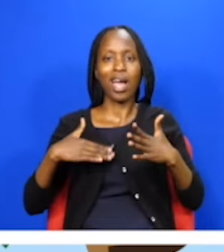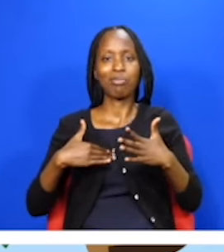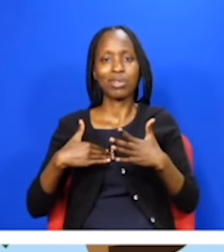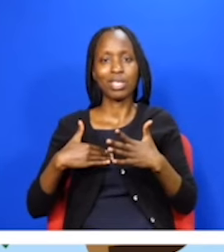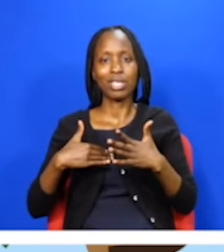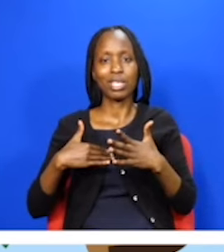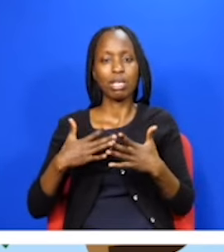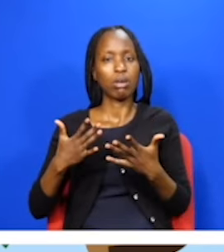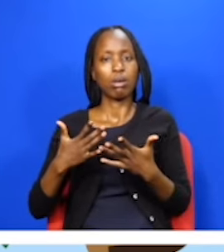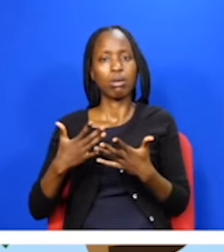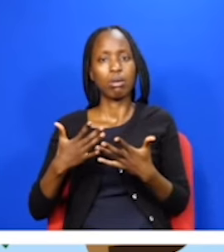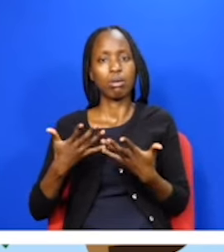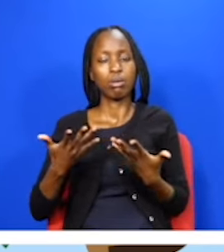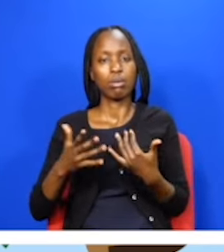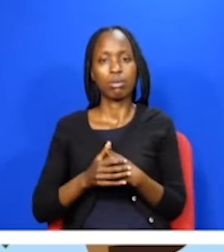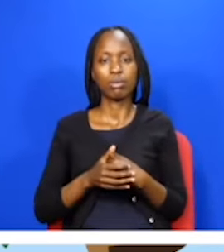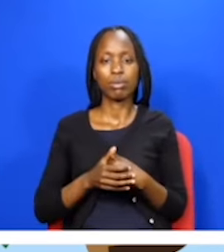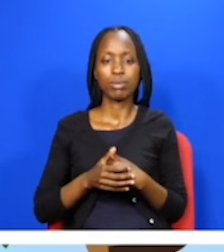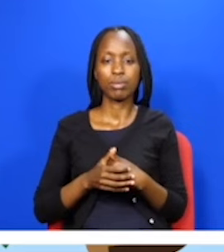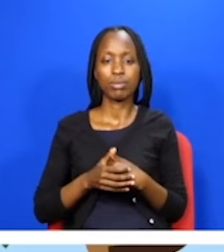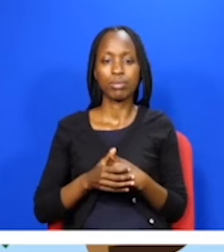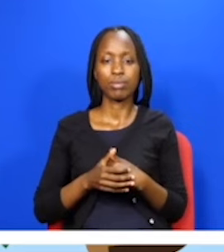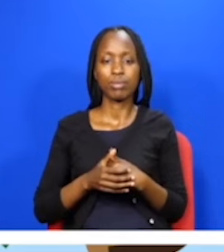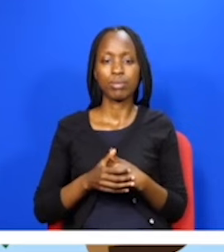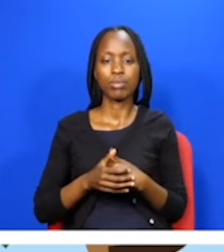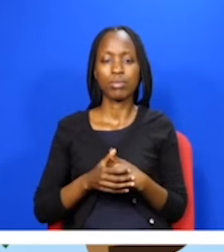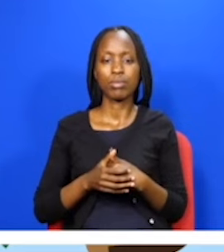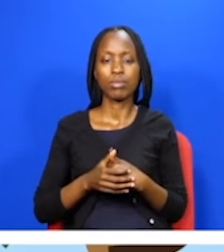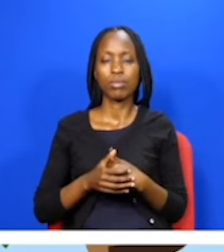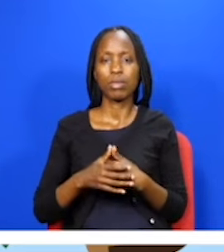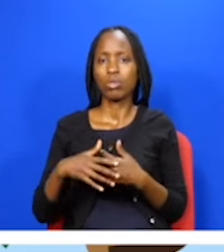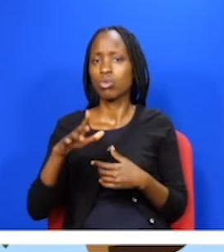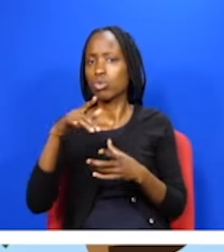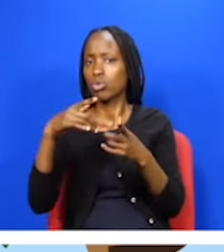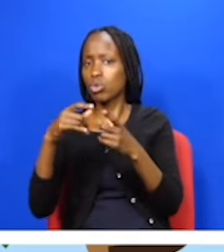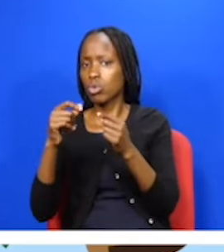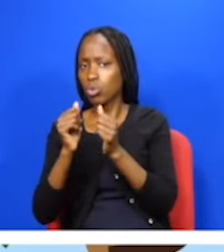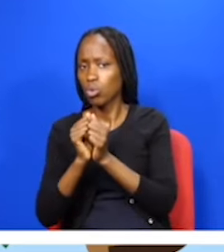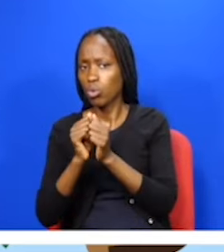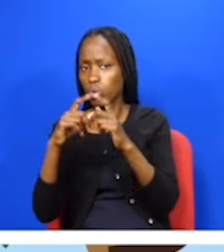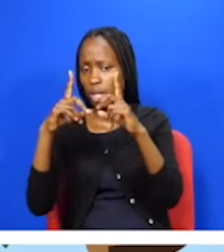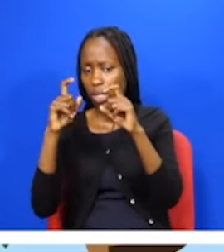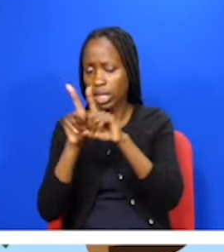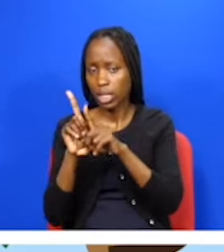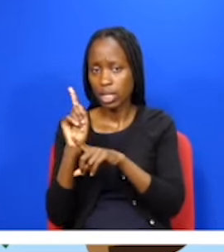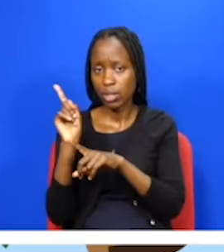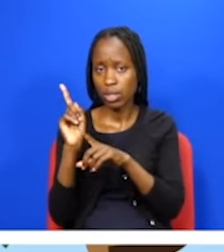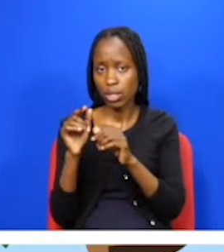of something? Did you carry a camera like this to take